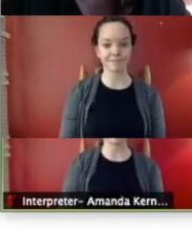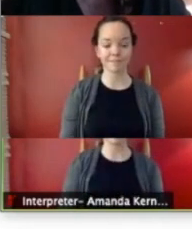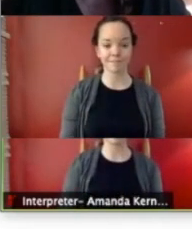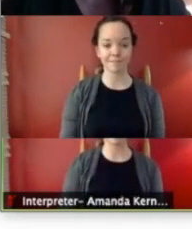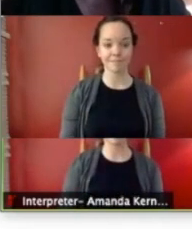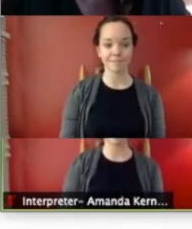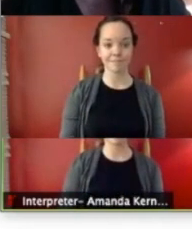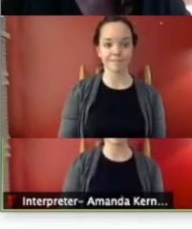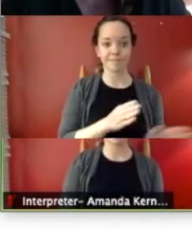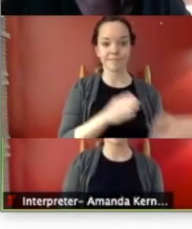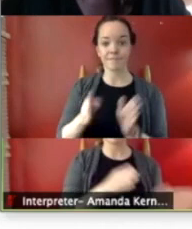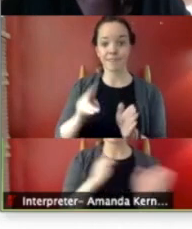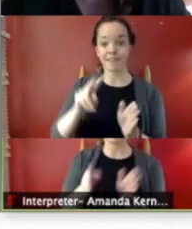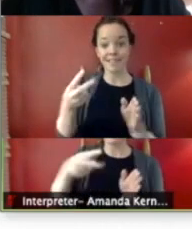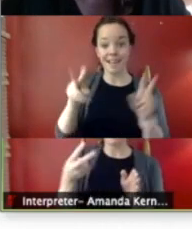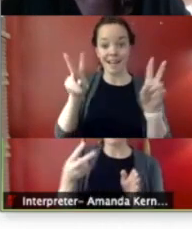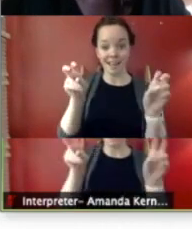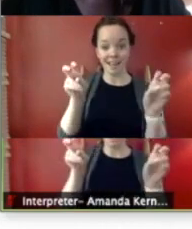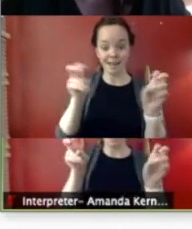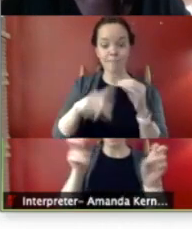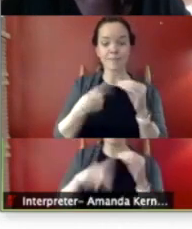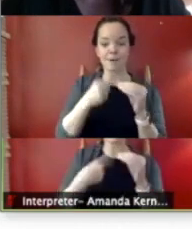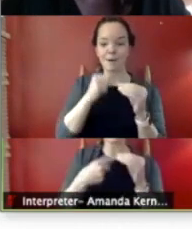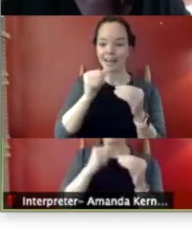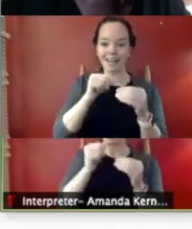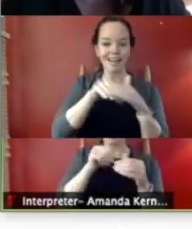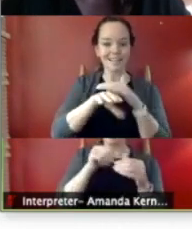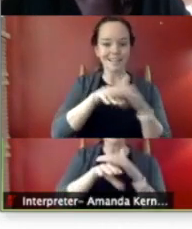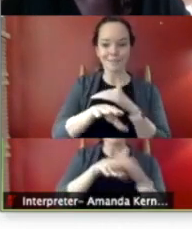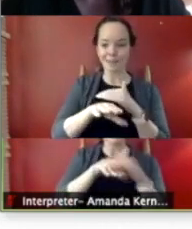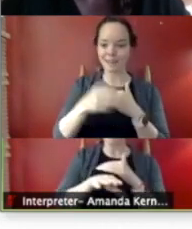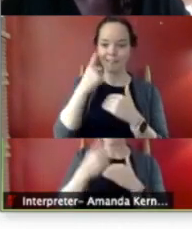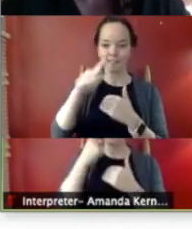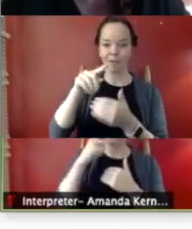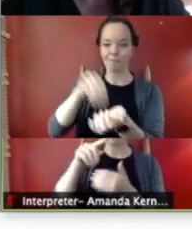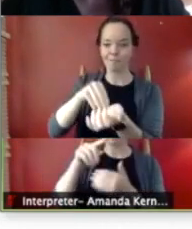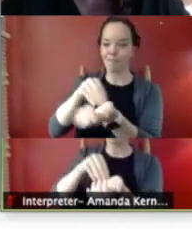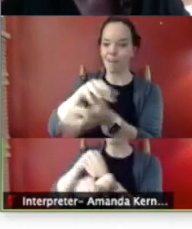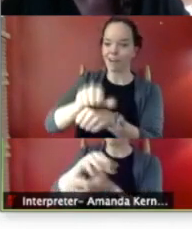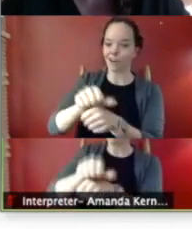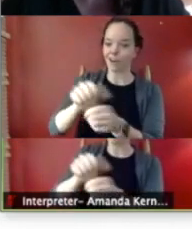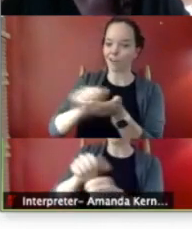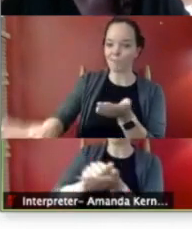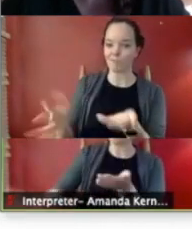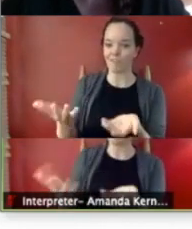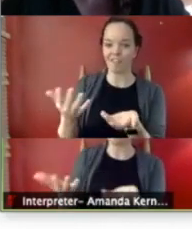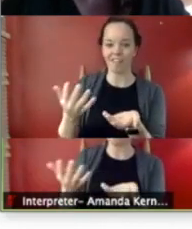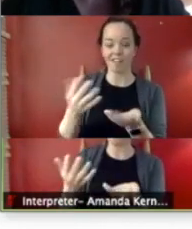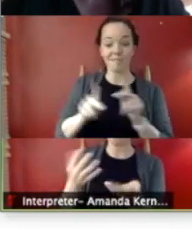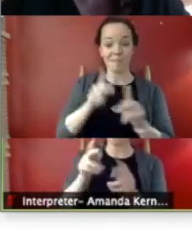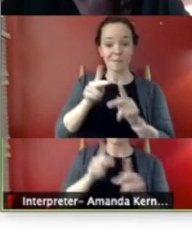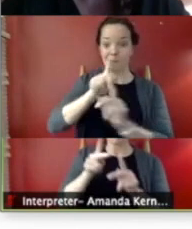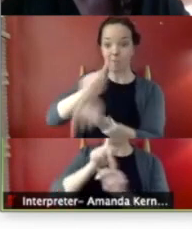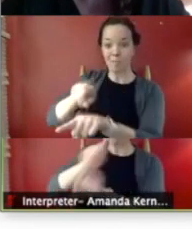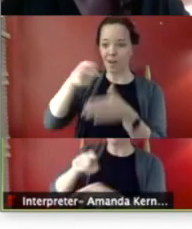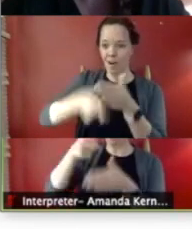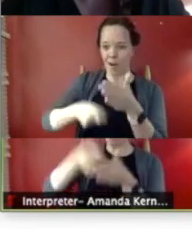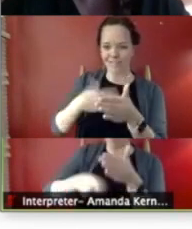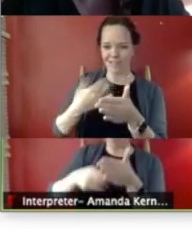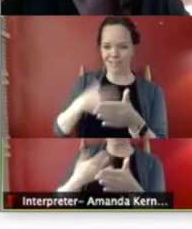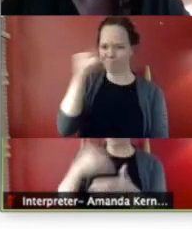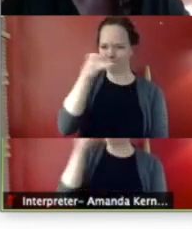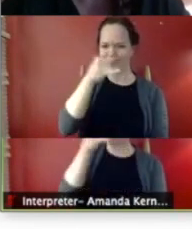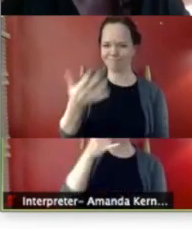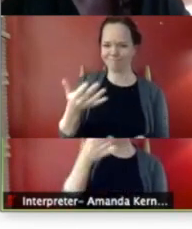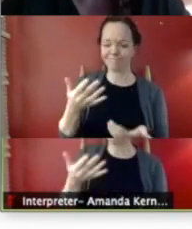Our second theme was about the inaccessibility of provider removal. People often reported a cost that was unacceptable to them,